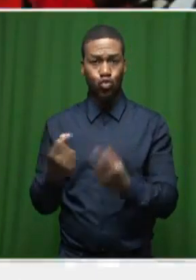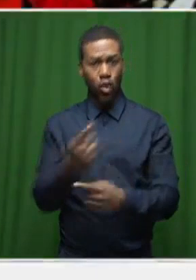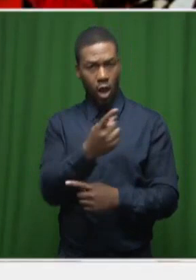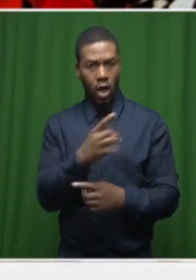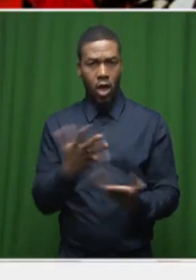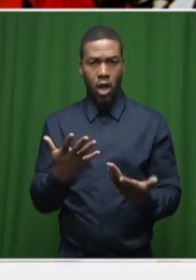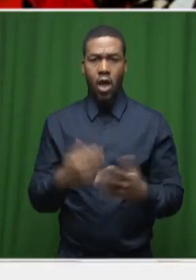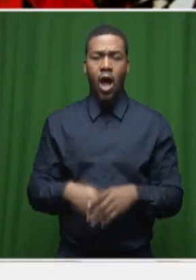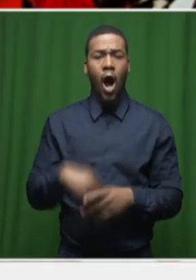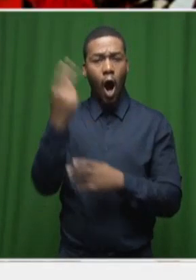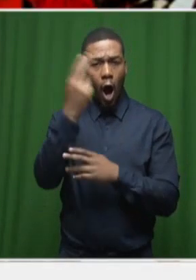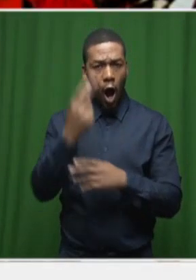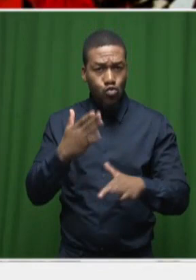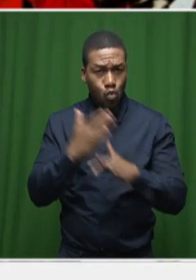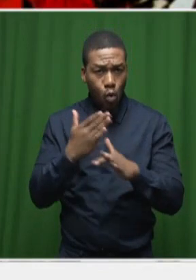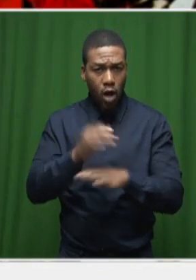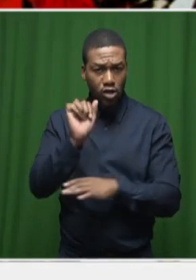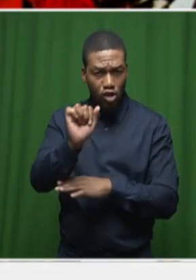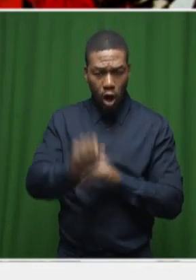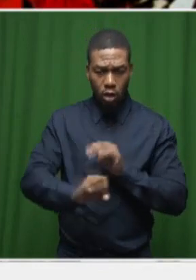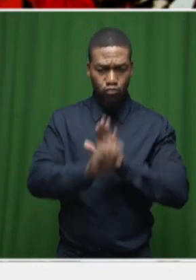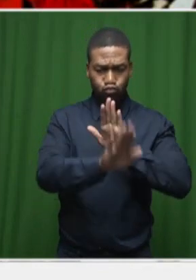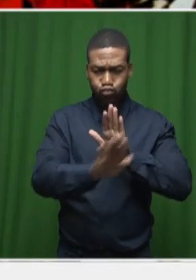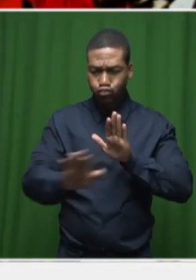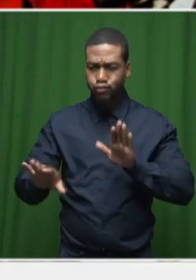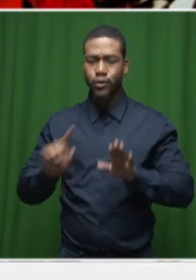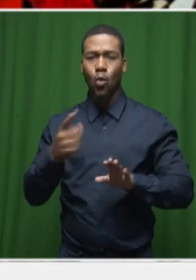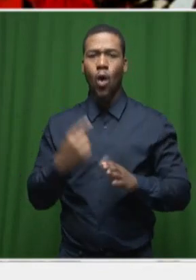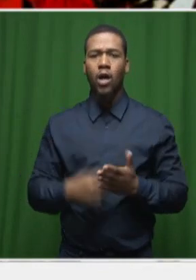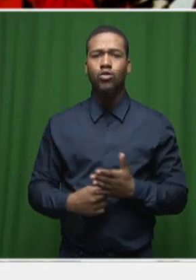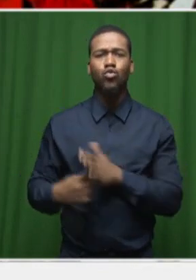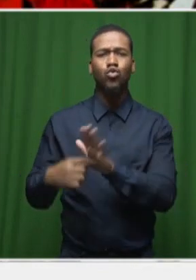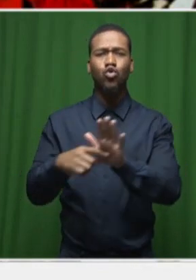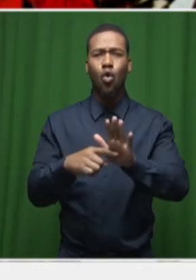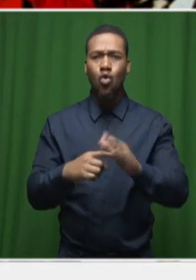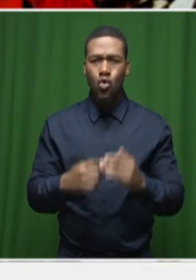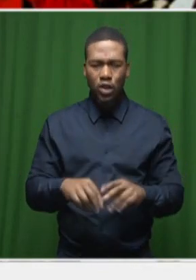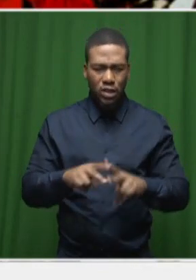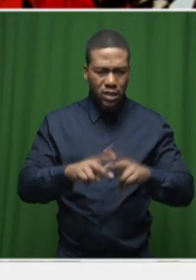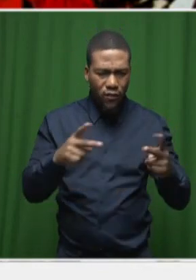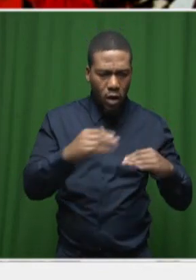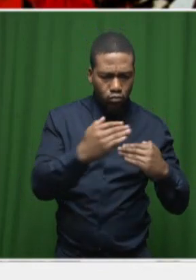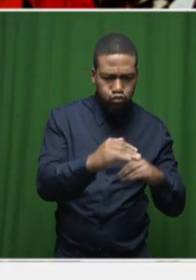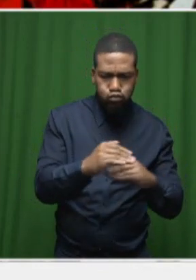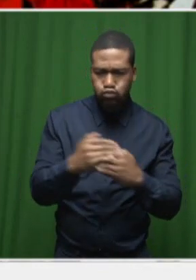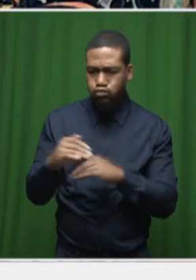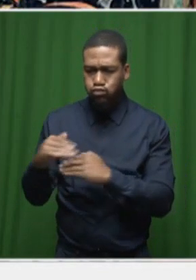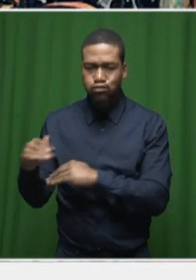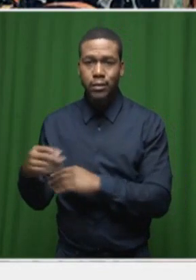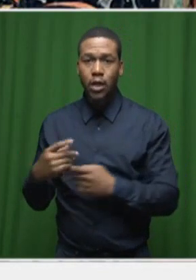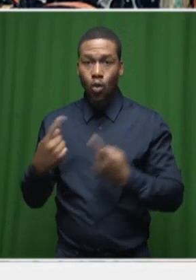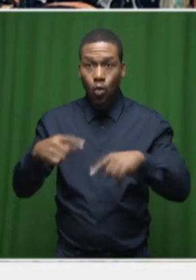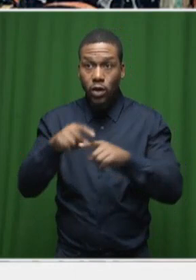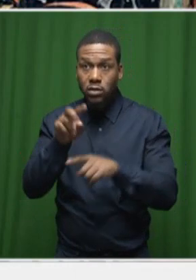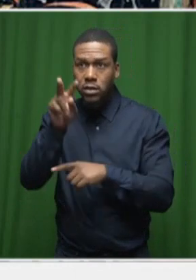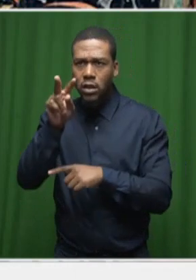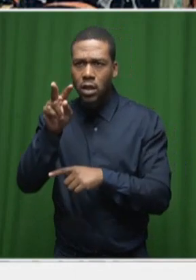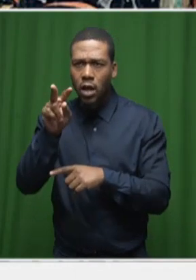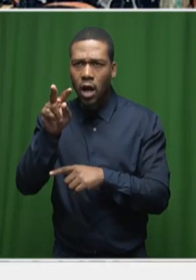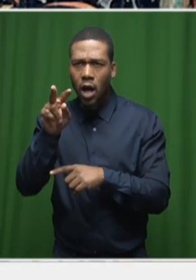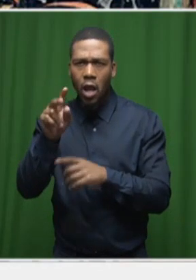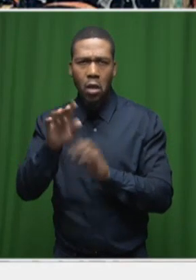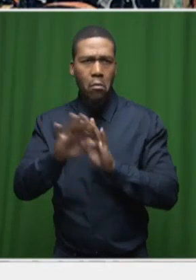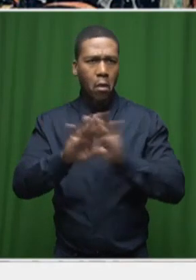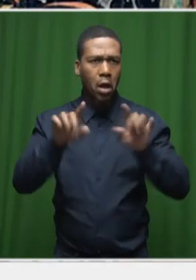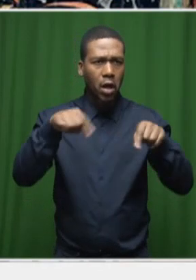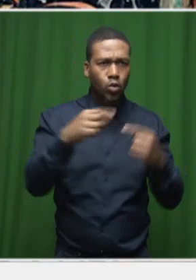Prize. The artworks in this exhibition explore the divisions between what we see and what we don't see, what we know and